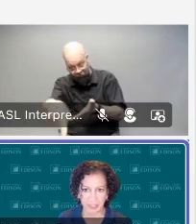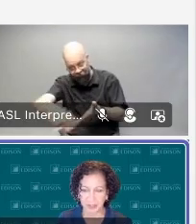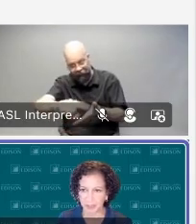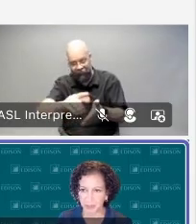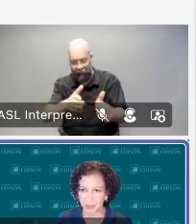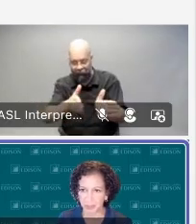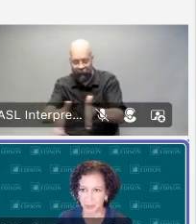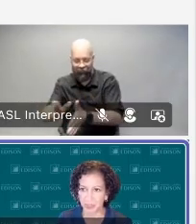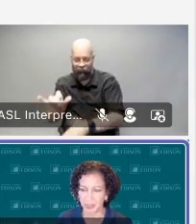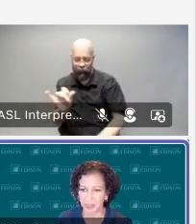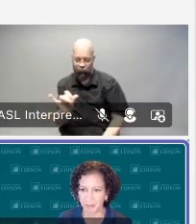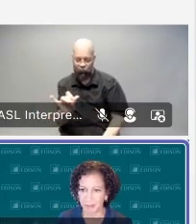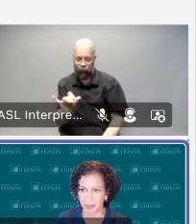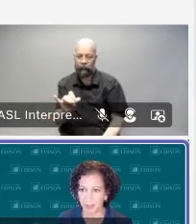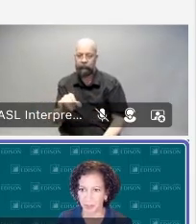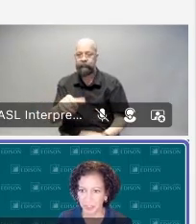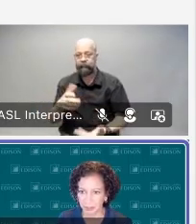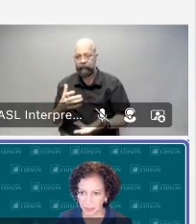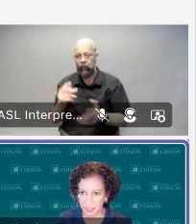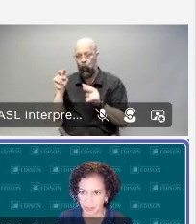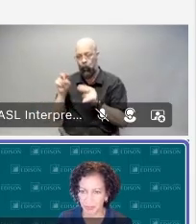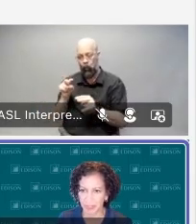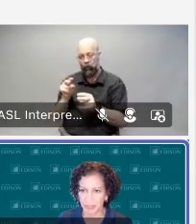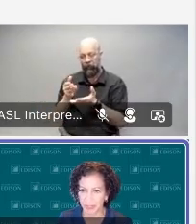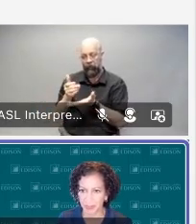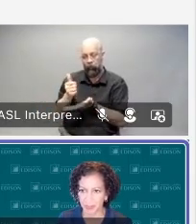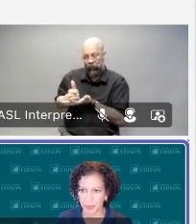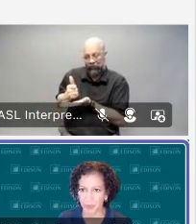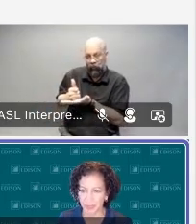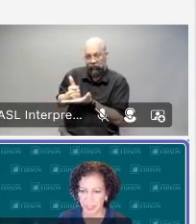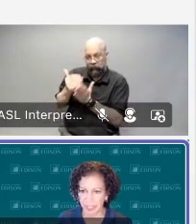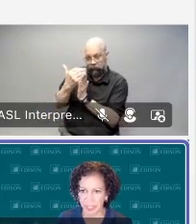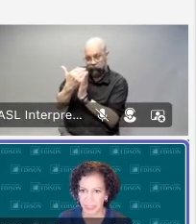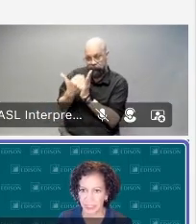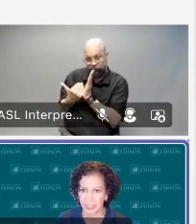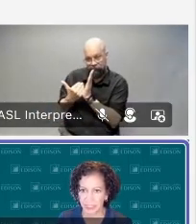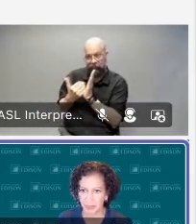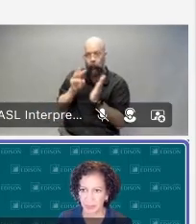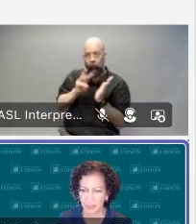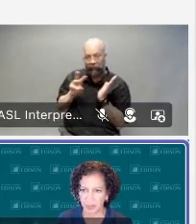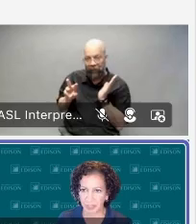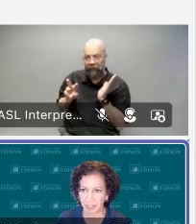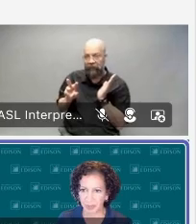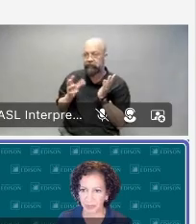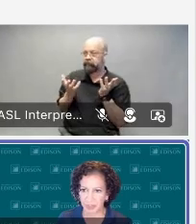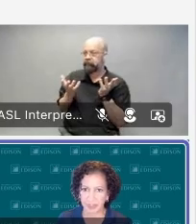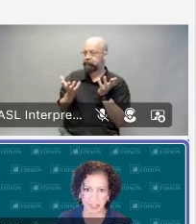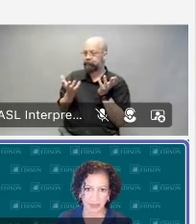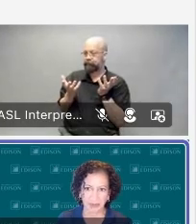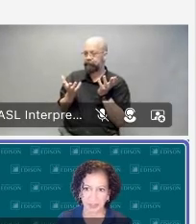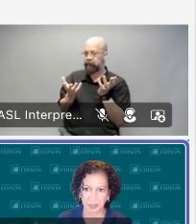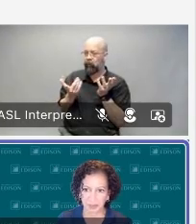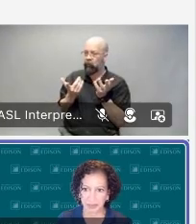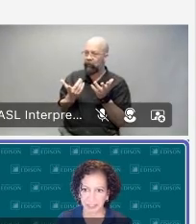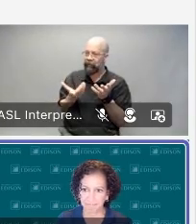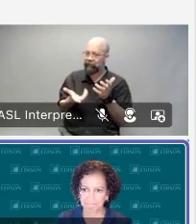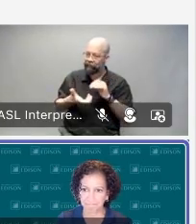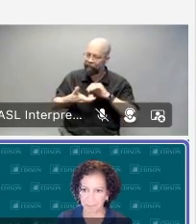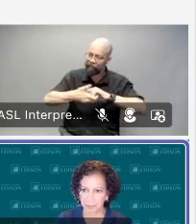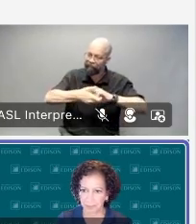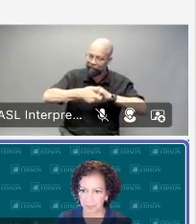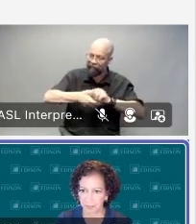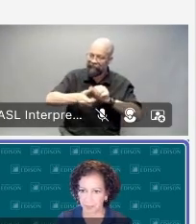so please make sure that you look at the resources that we've made available, the website. We want to try to get through this together as a